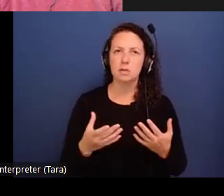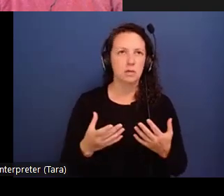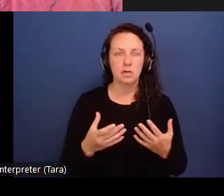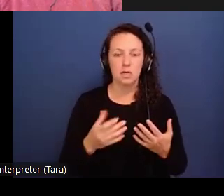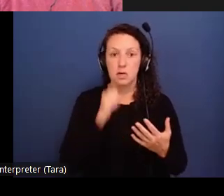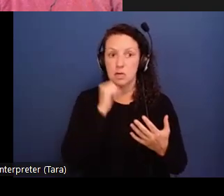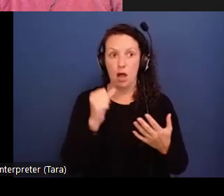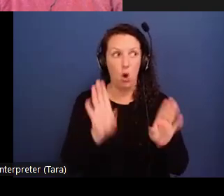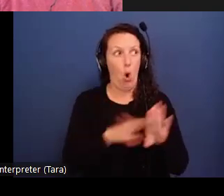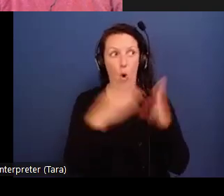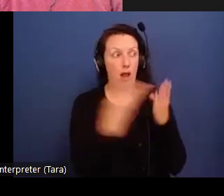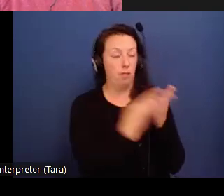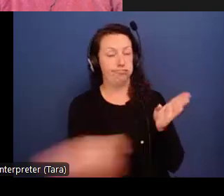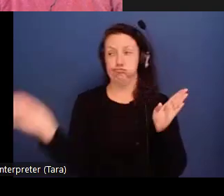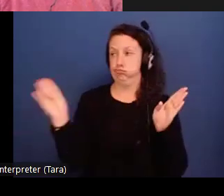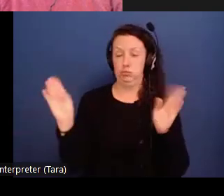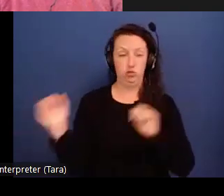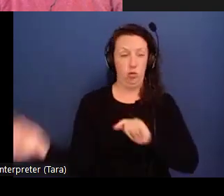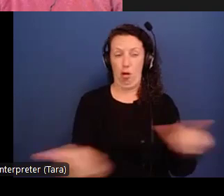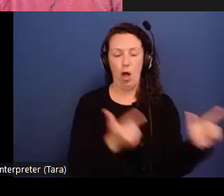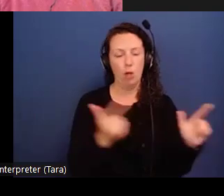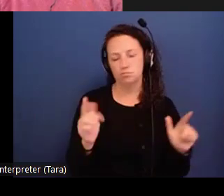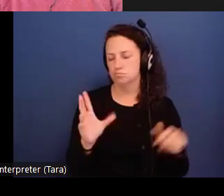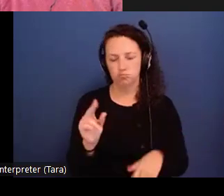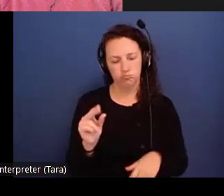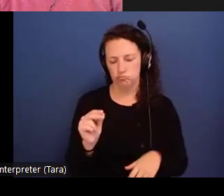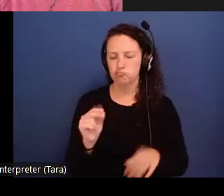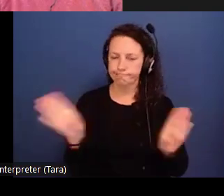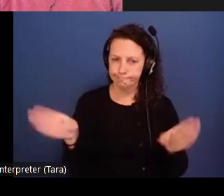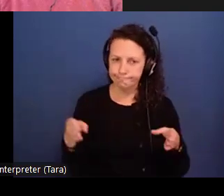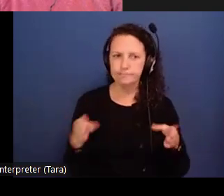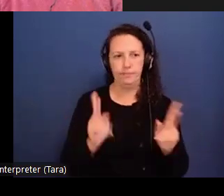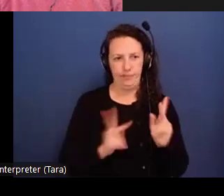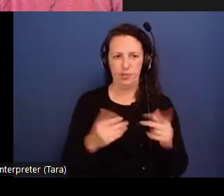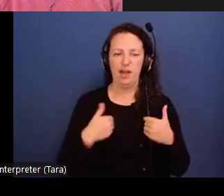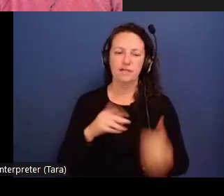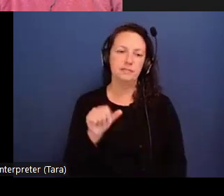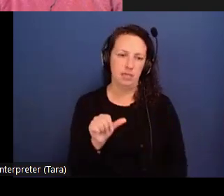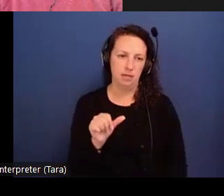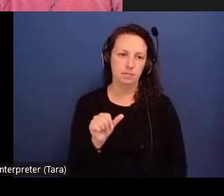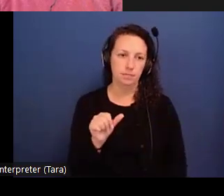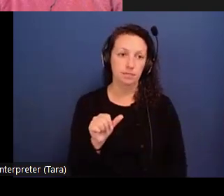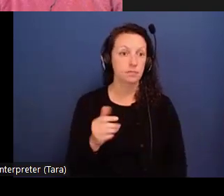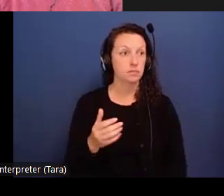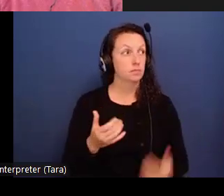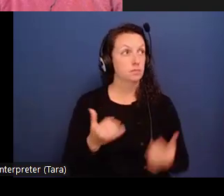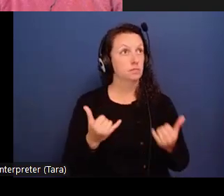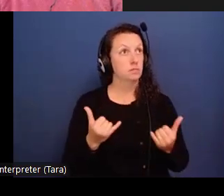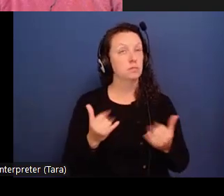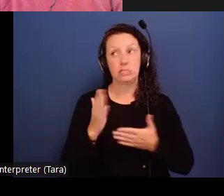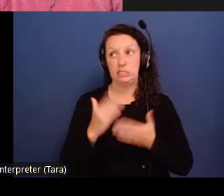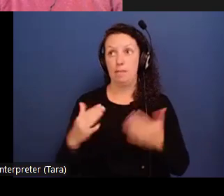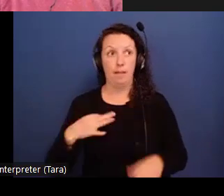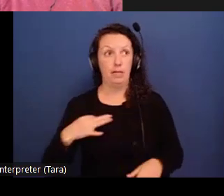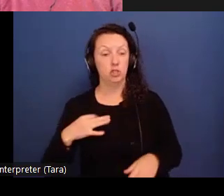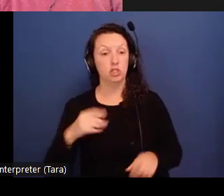open to people who do not have a disability. But currently, actually, we've had applications